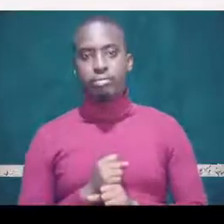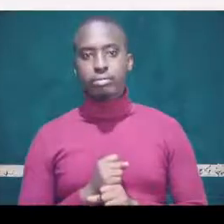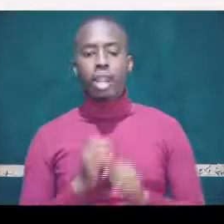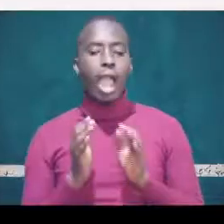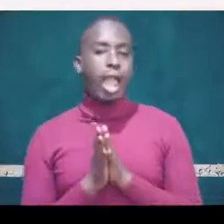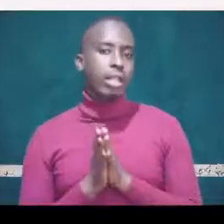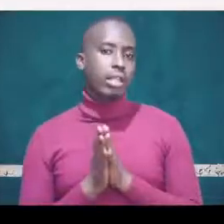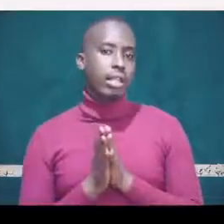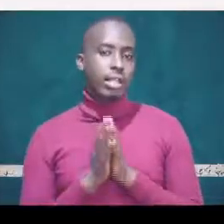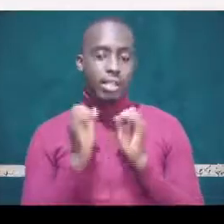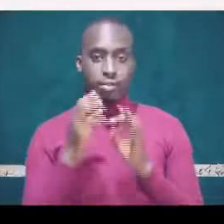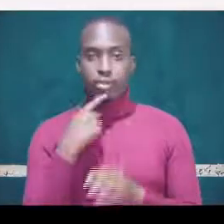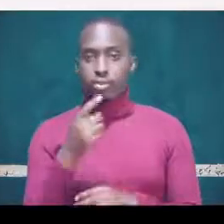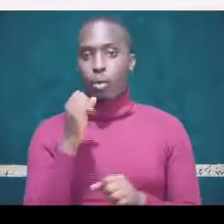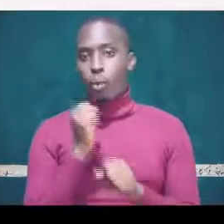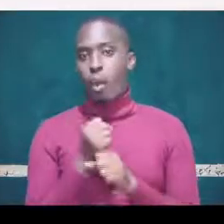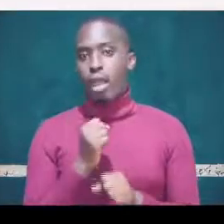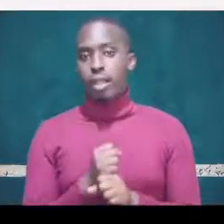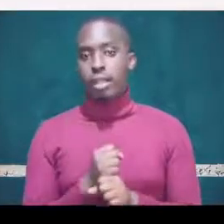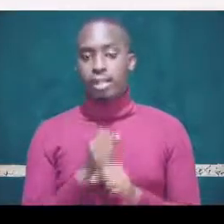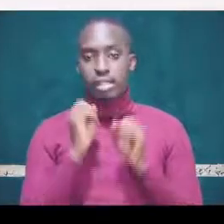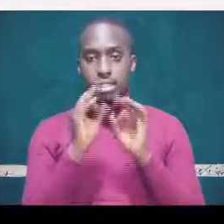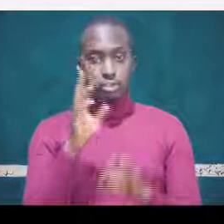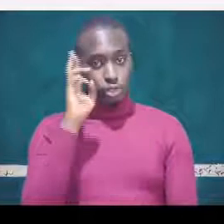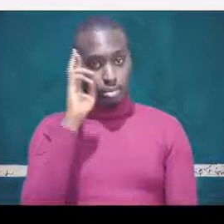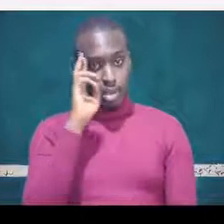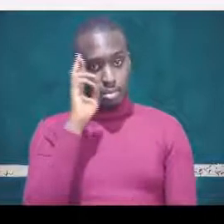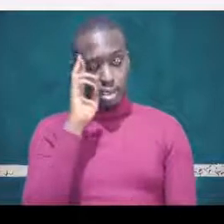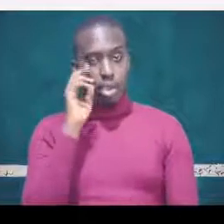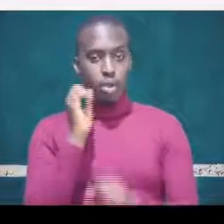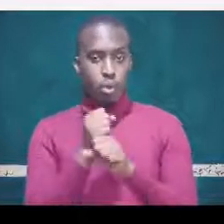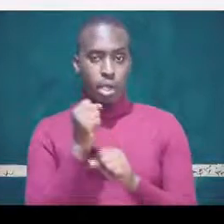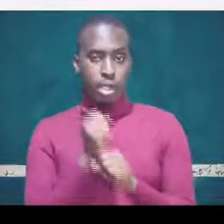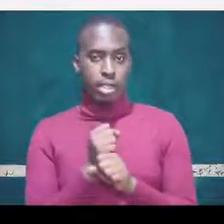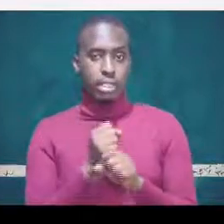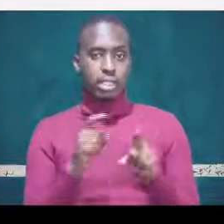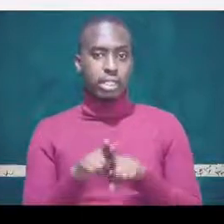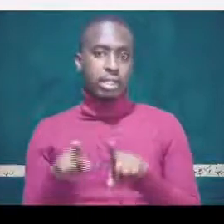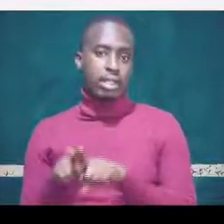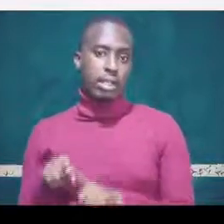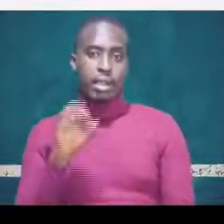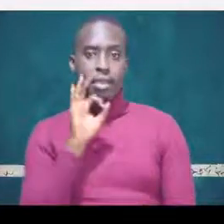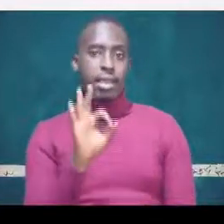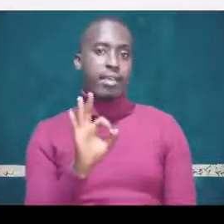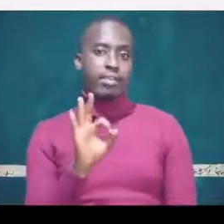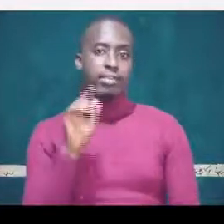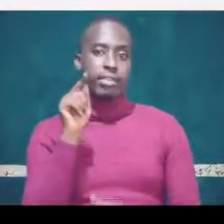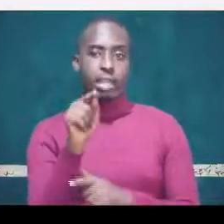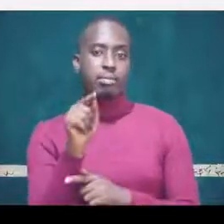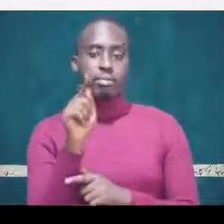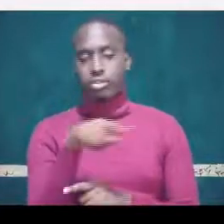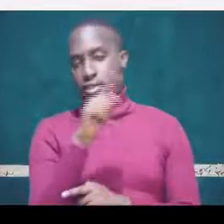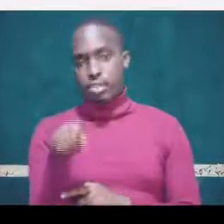And we said work done, if you remember, work done is equal to force times